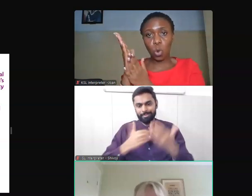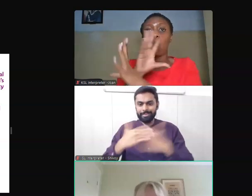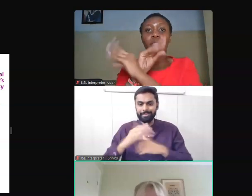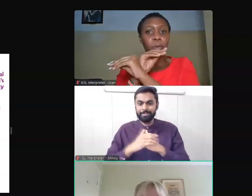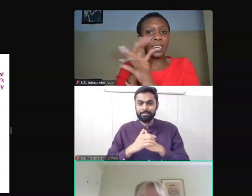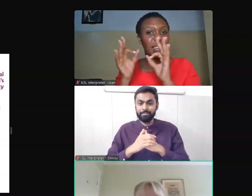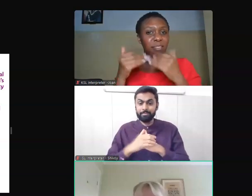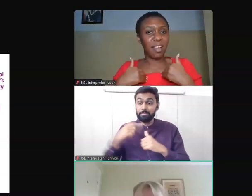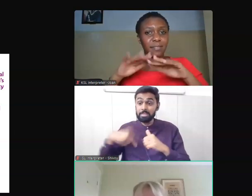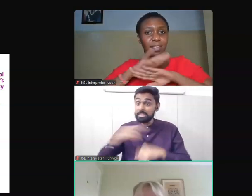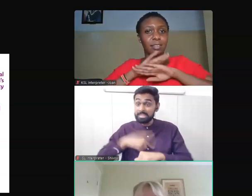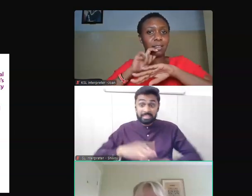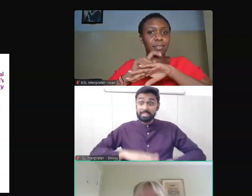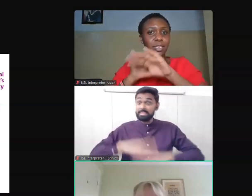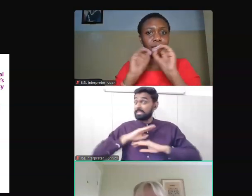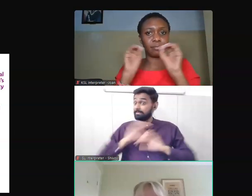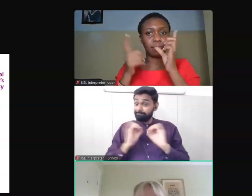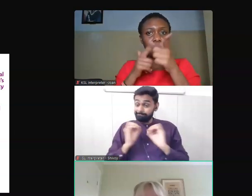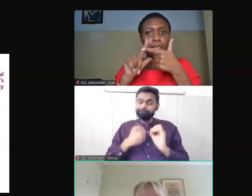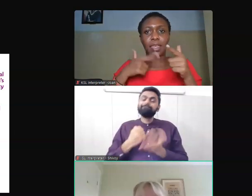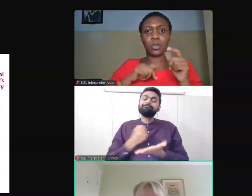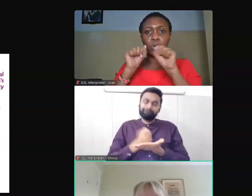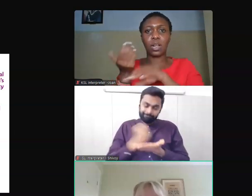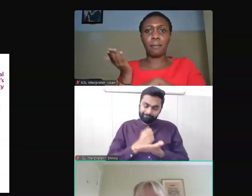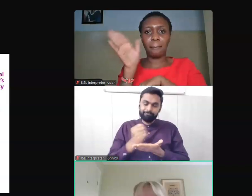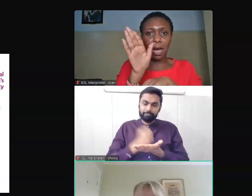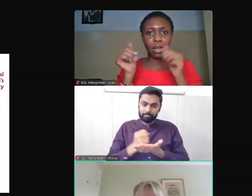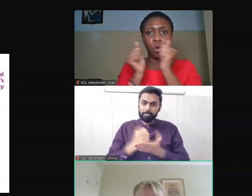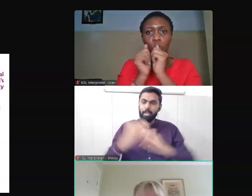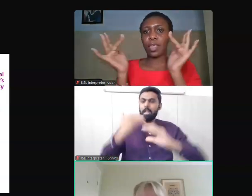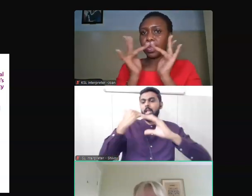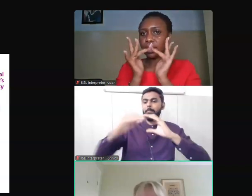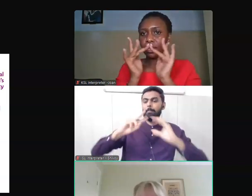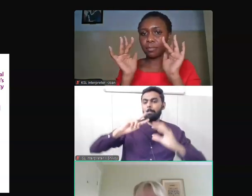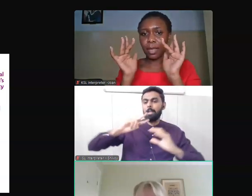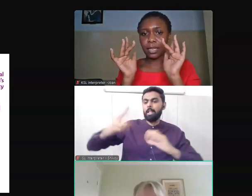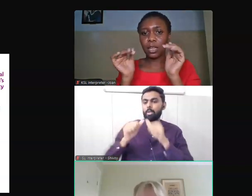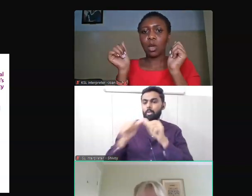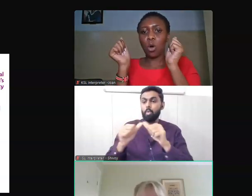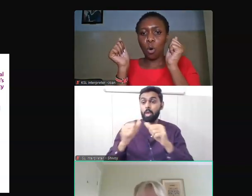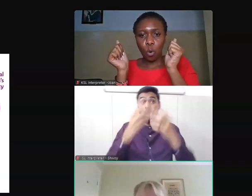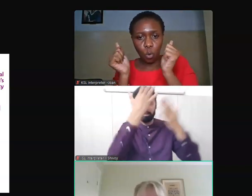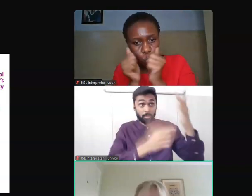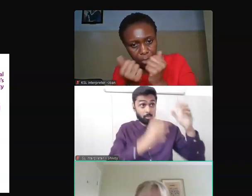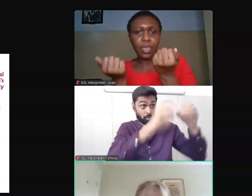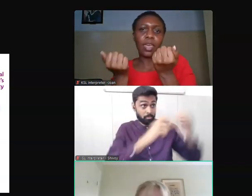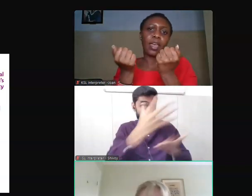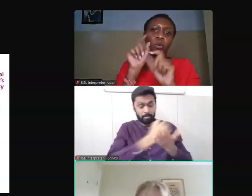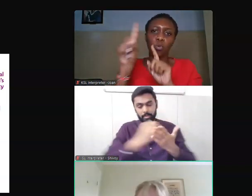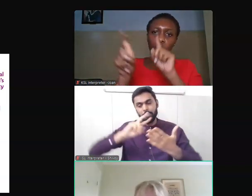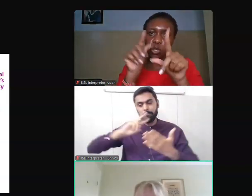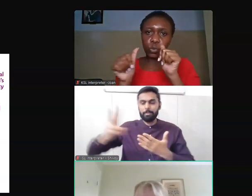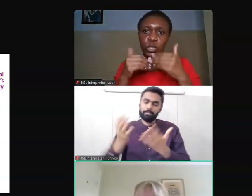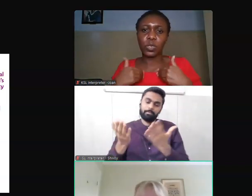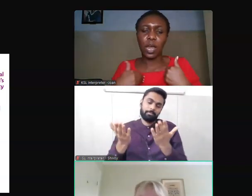enough time, we will then come back with an email with all of the questions and responses included within